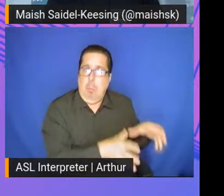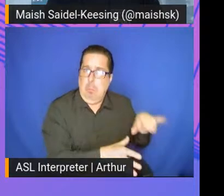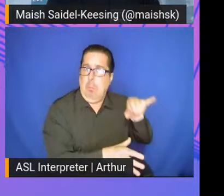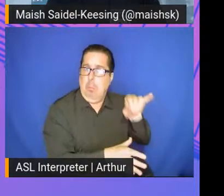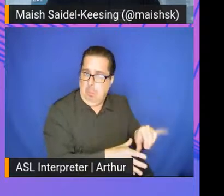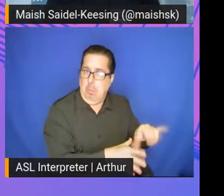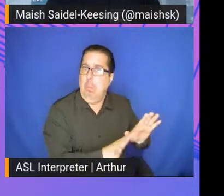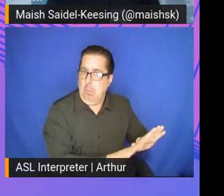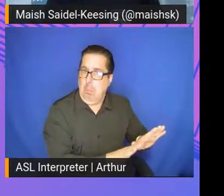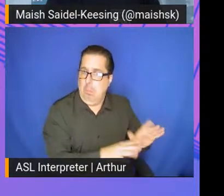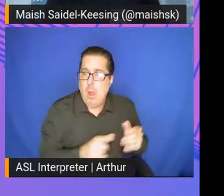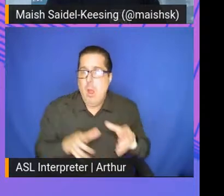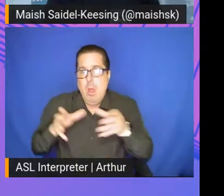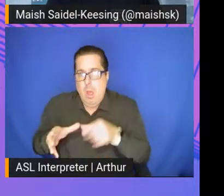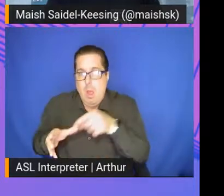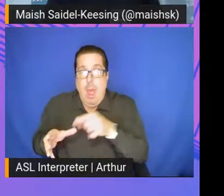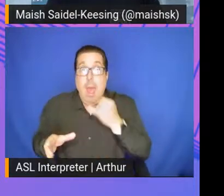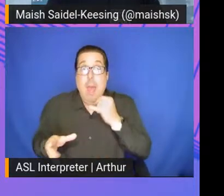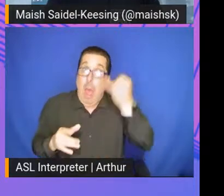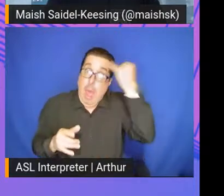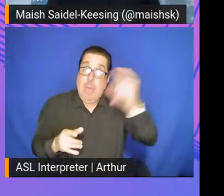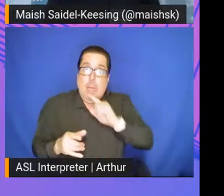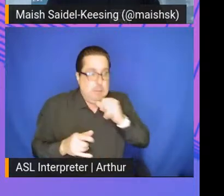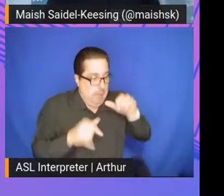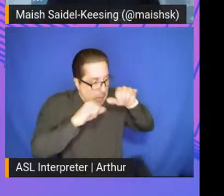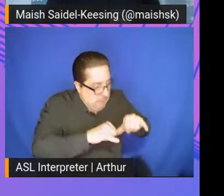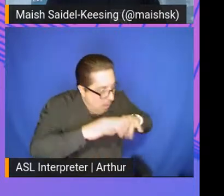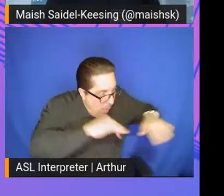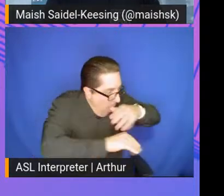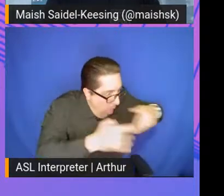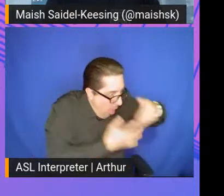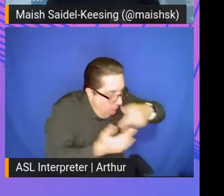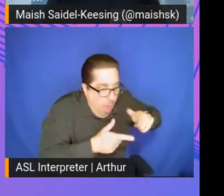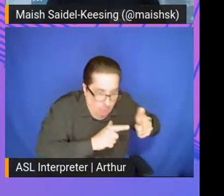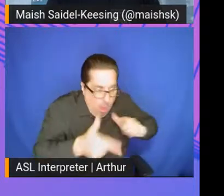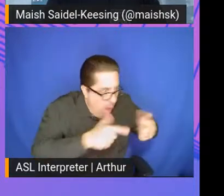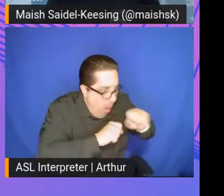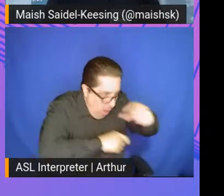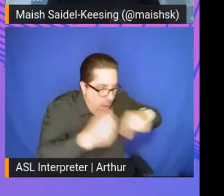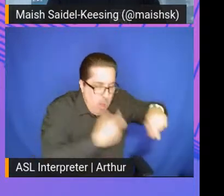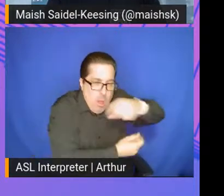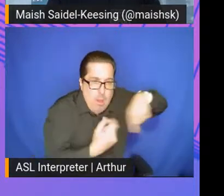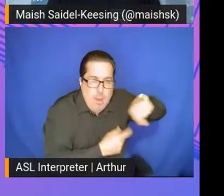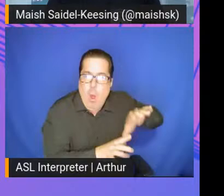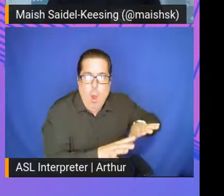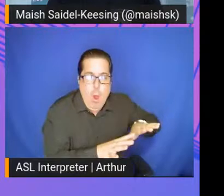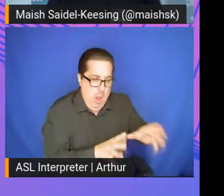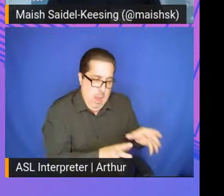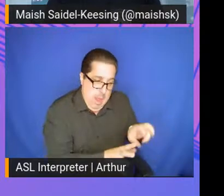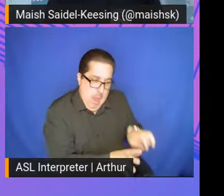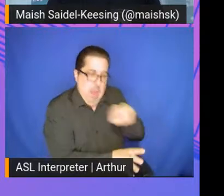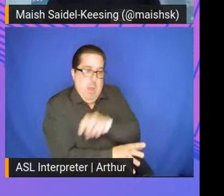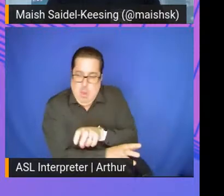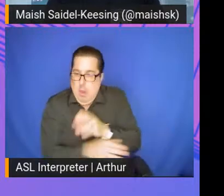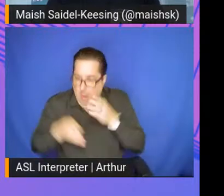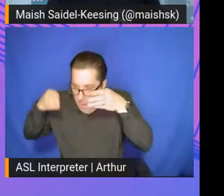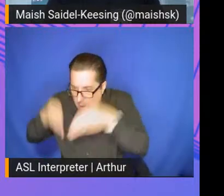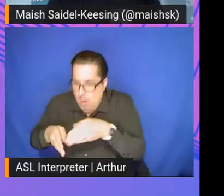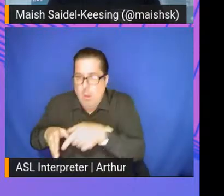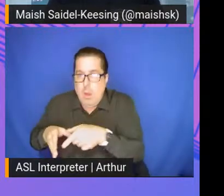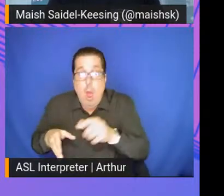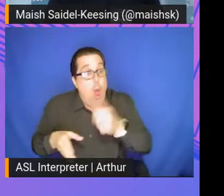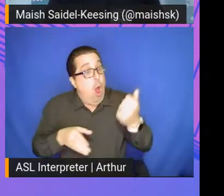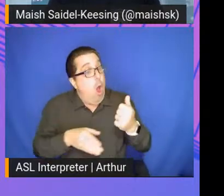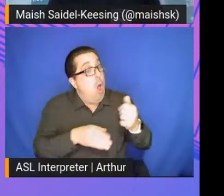you don't spend a lot of time there. You spend a lot of time in your team account. And so if anything, you're just constraining other members of